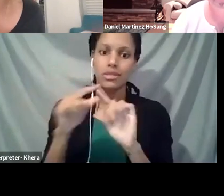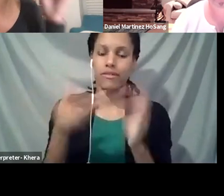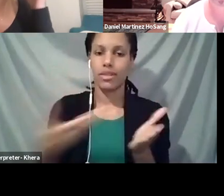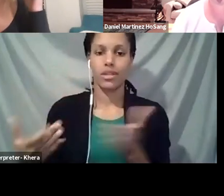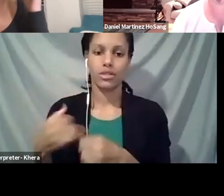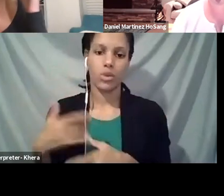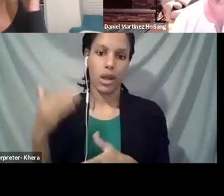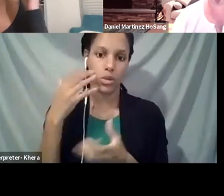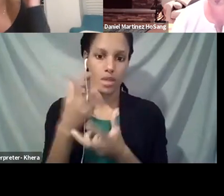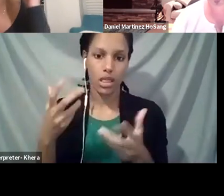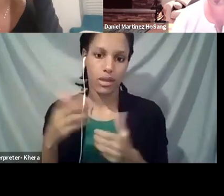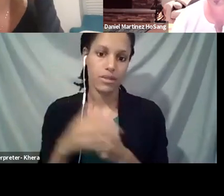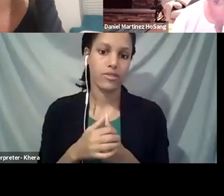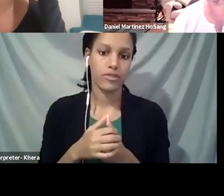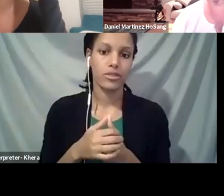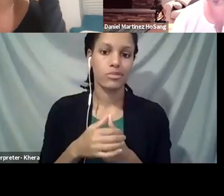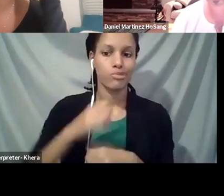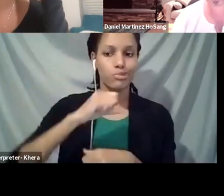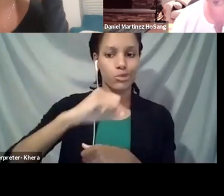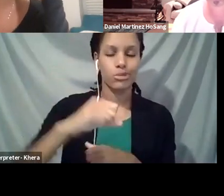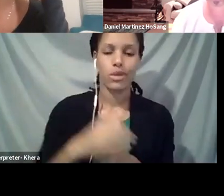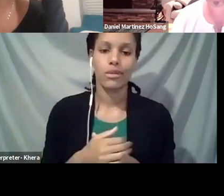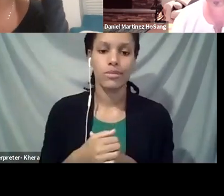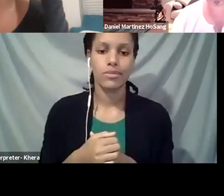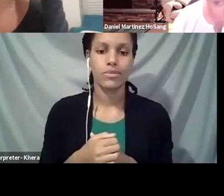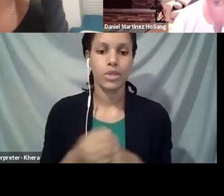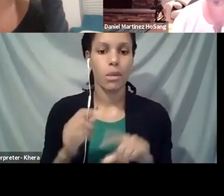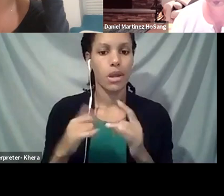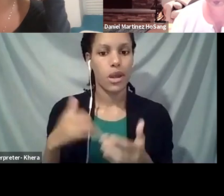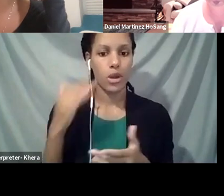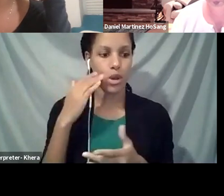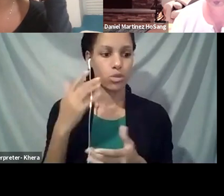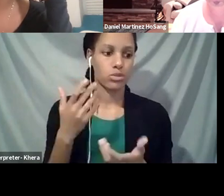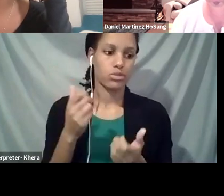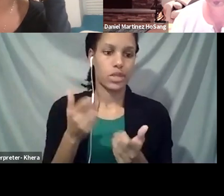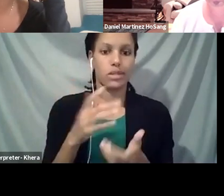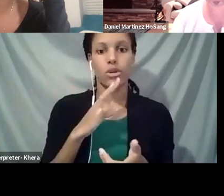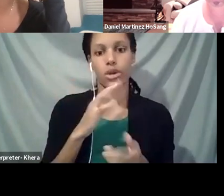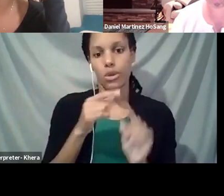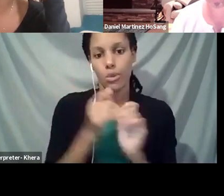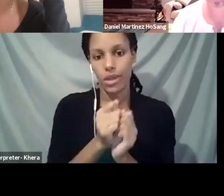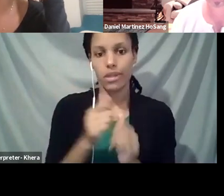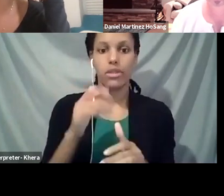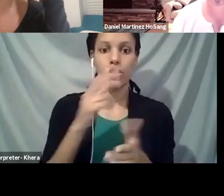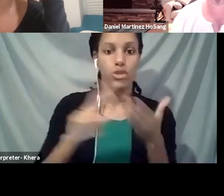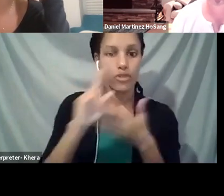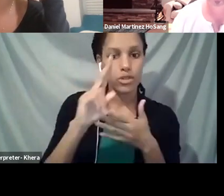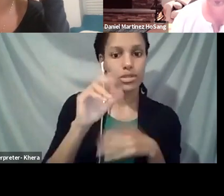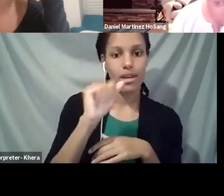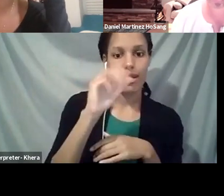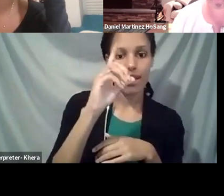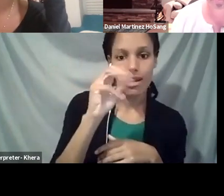pushback. And I think in terms of like, speaking with university administration, a lot of it was figuring